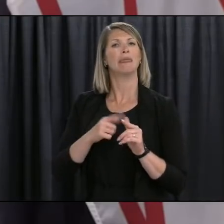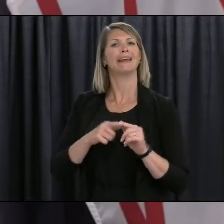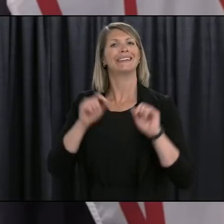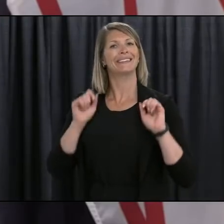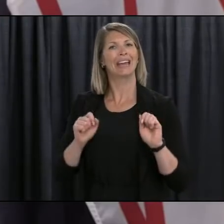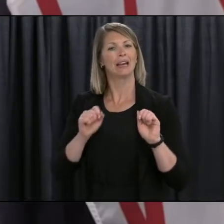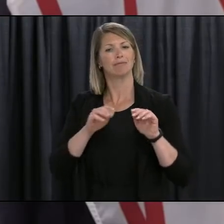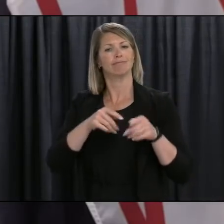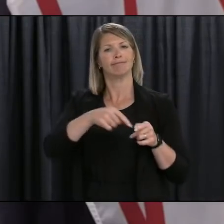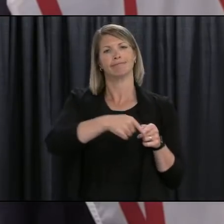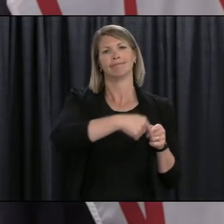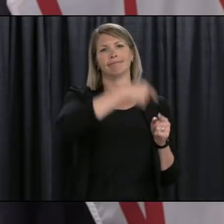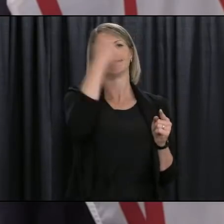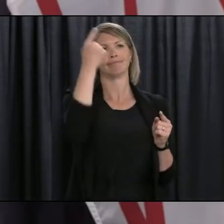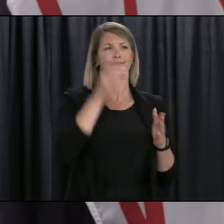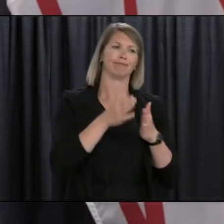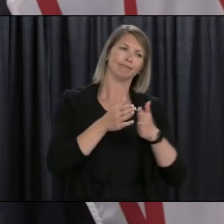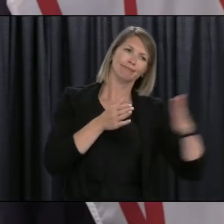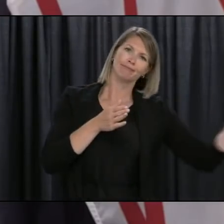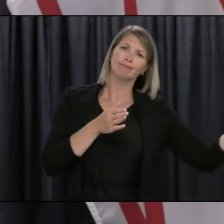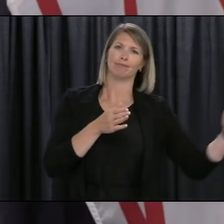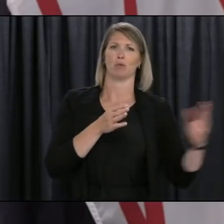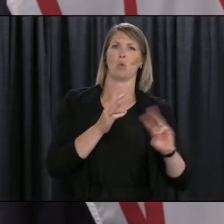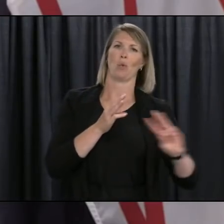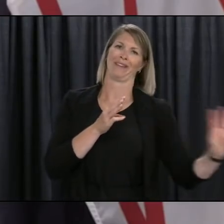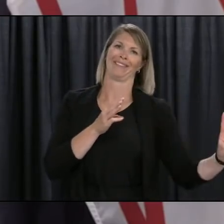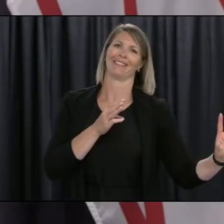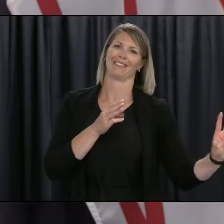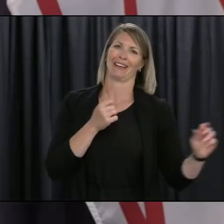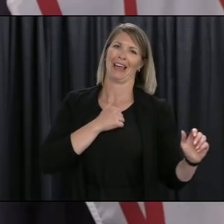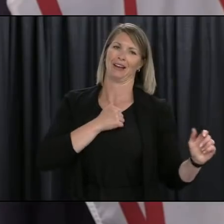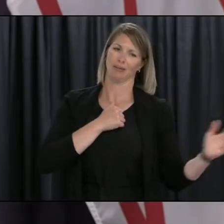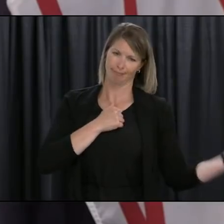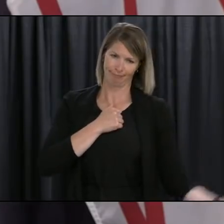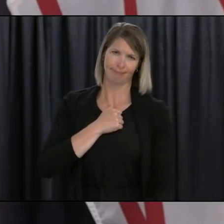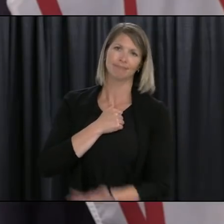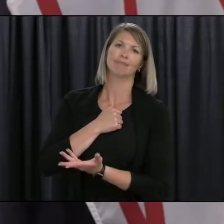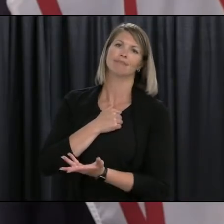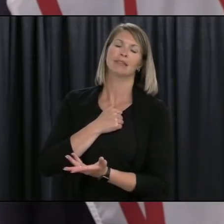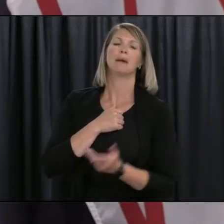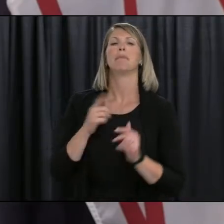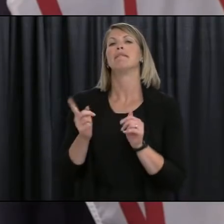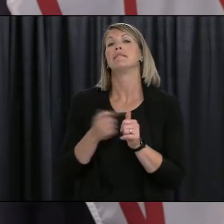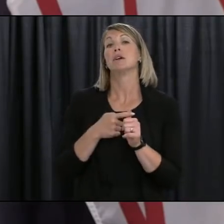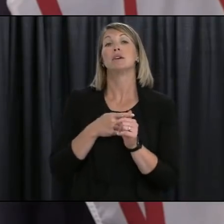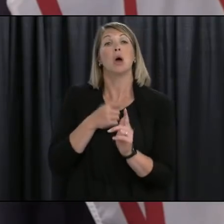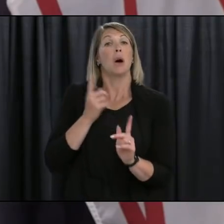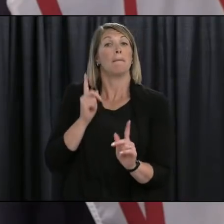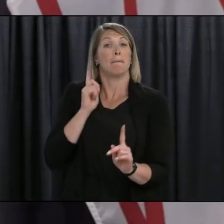safely and recognizing, very closely monitoring what's happening in other jurisdictions.